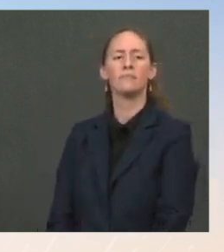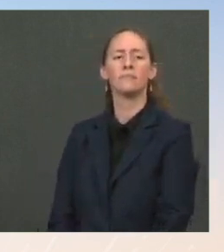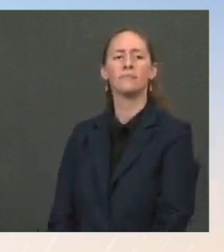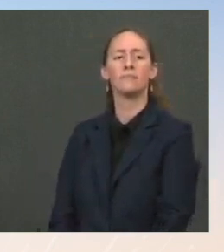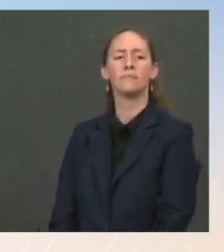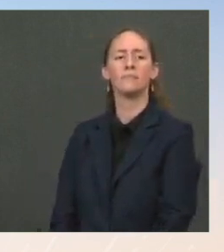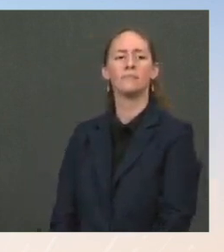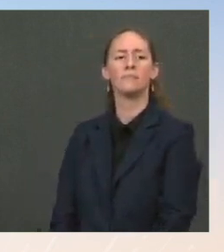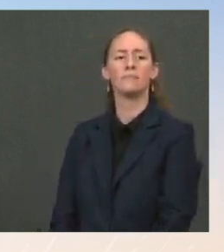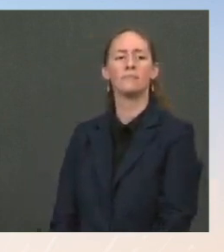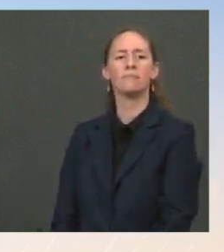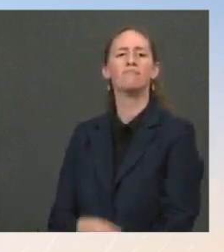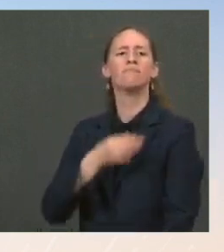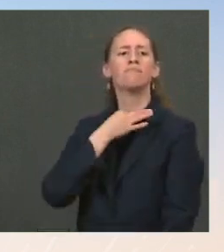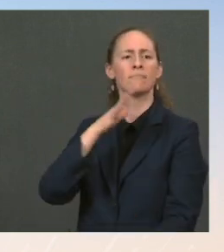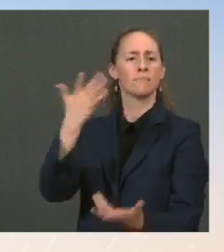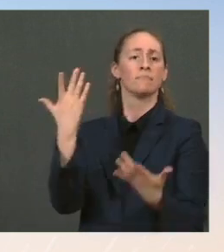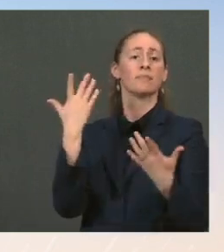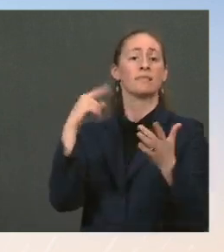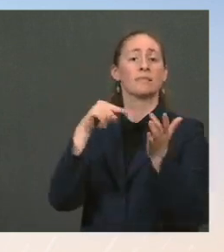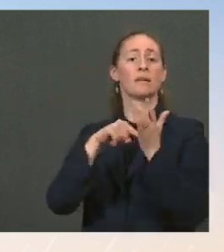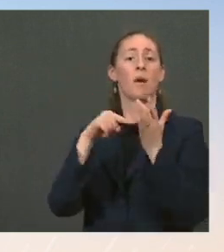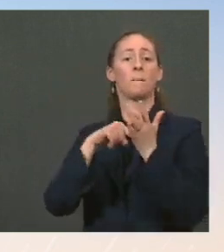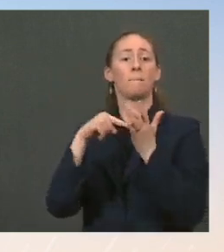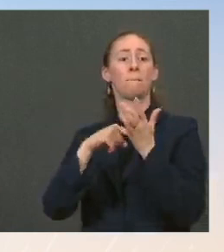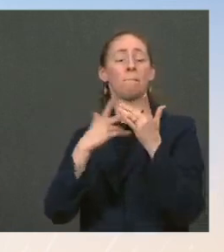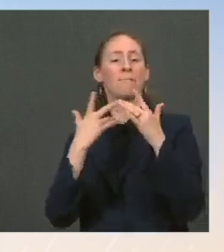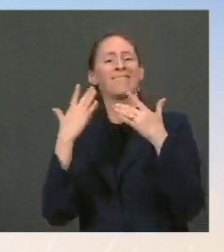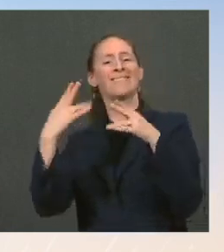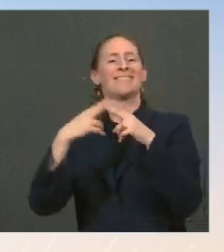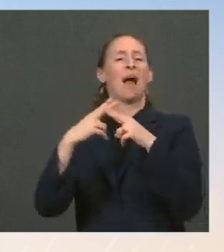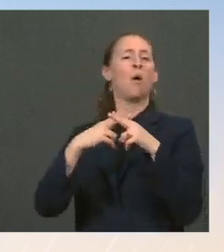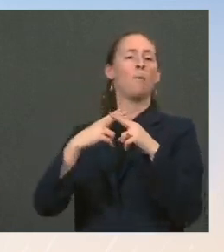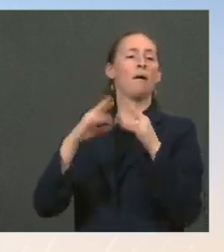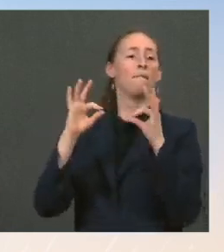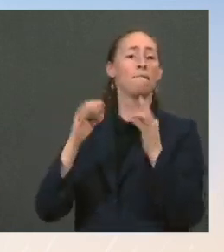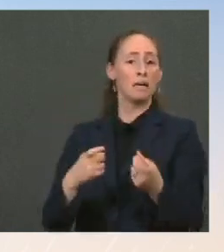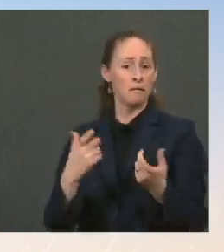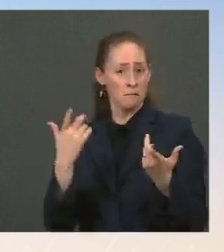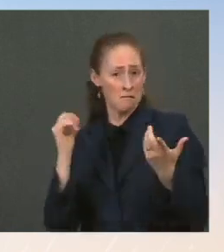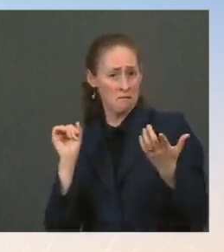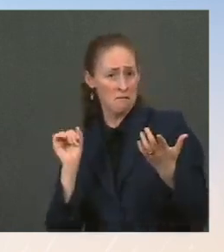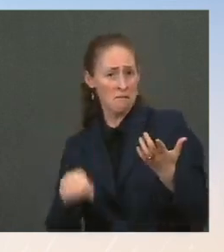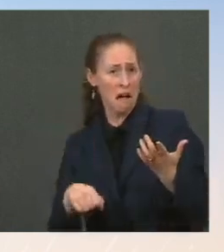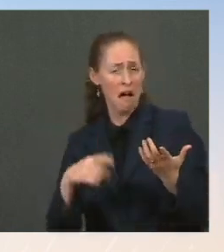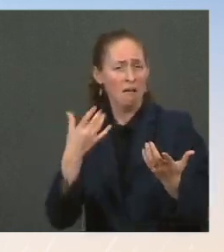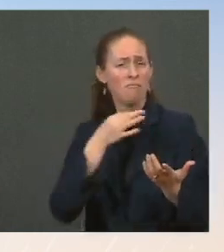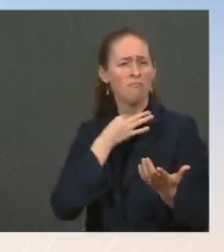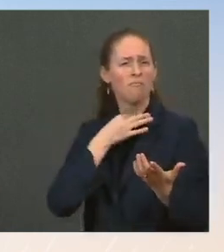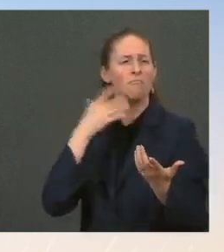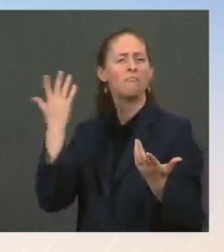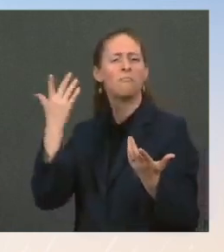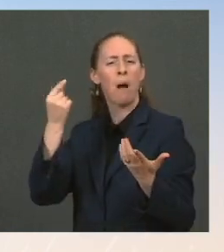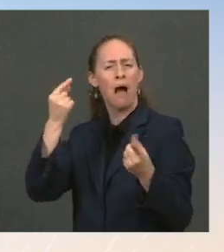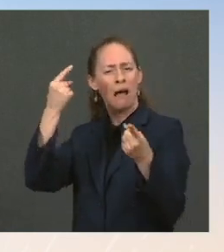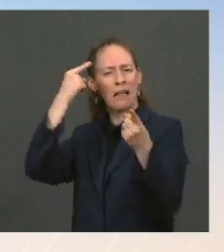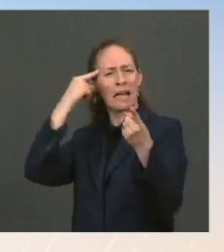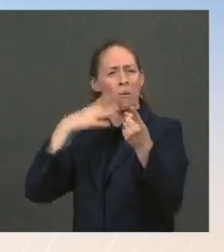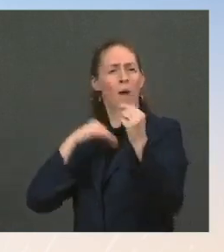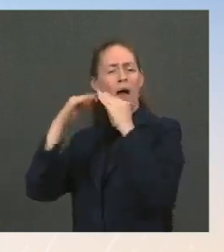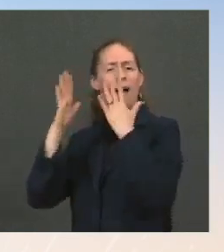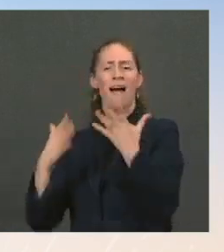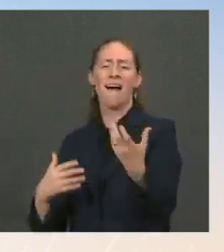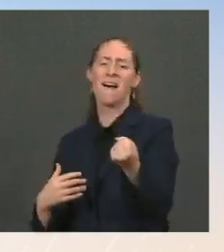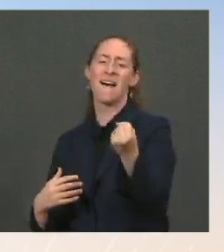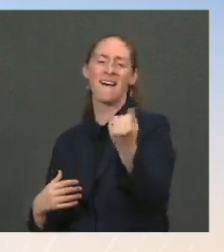increase. So given that we now have some reporting on that, can you just give us some guidance on what the White House thinks about that idea? Not yet.